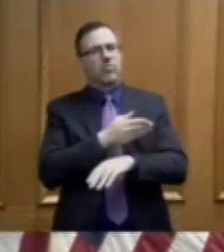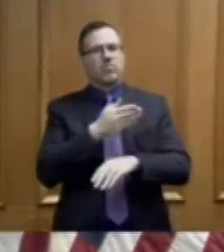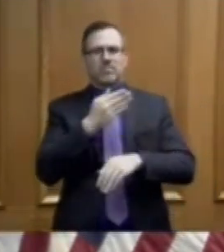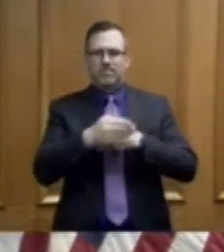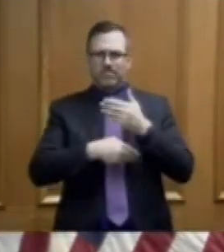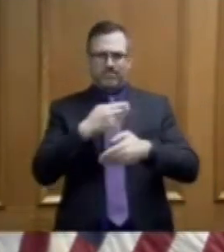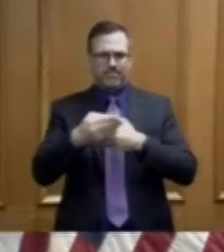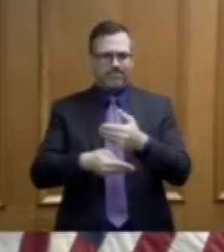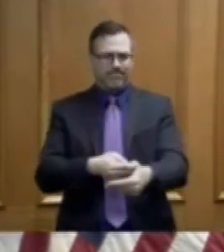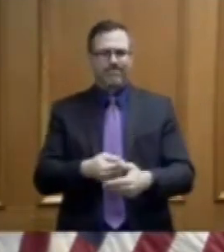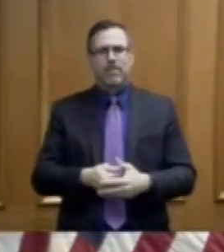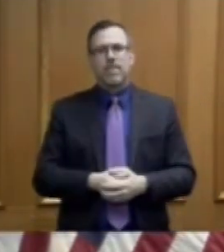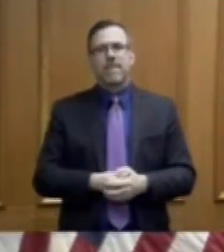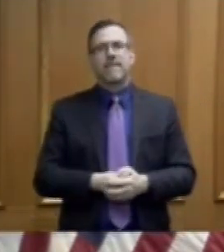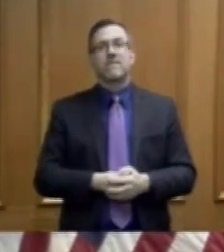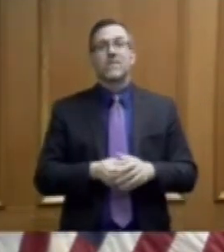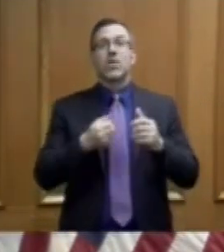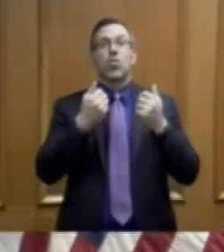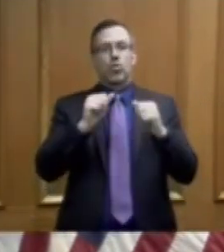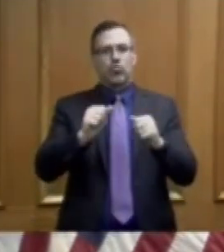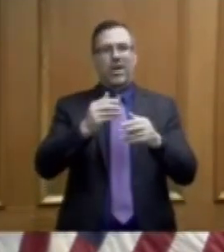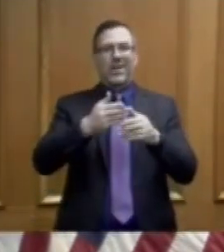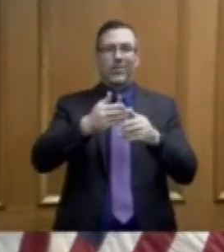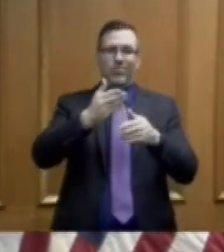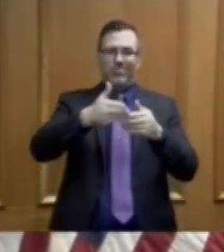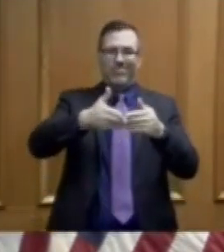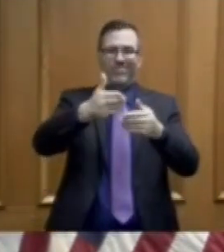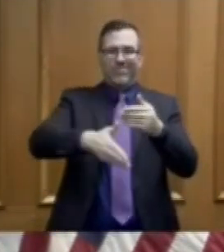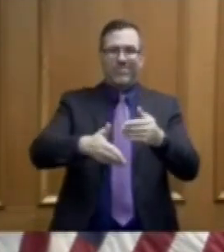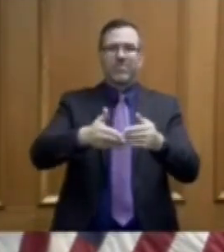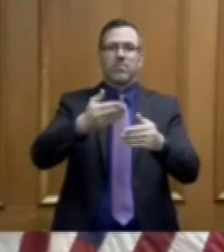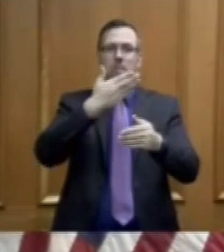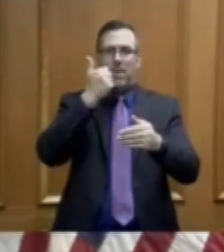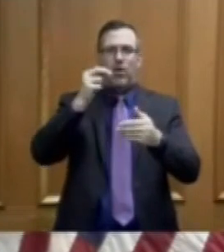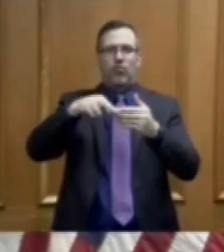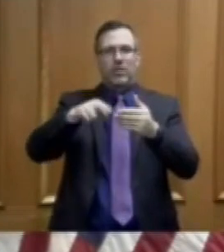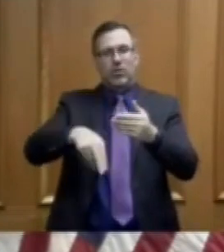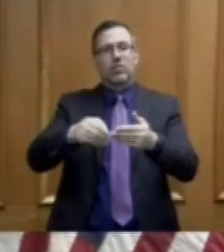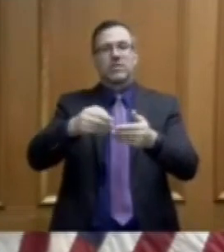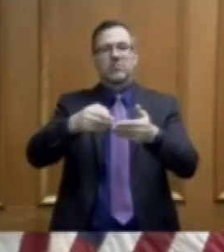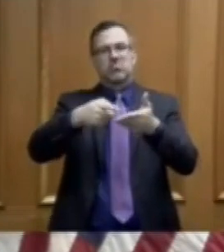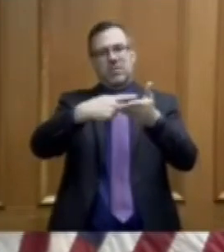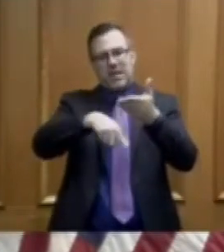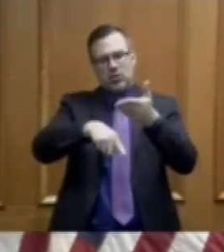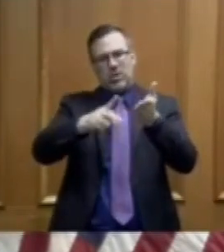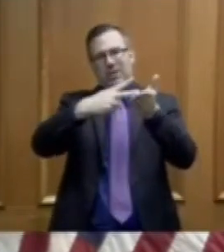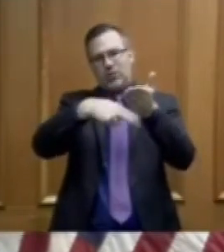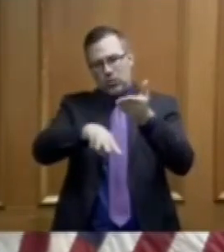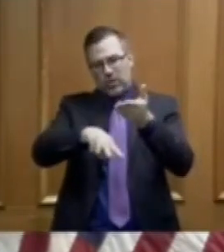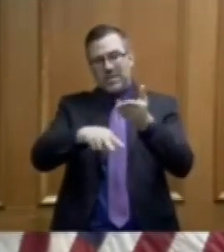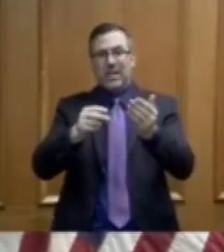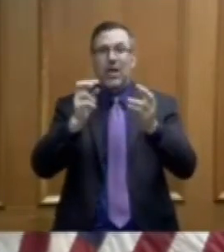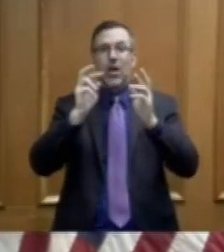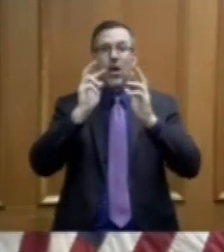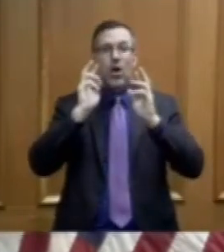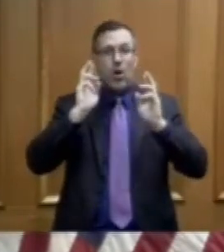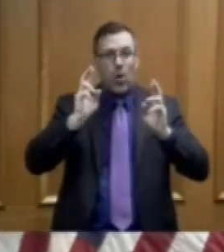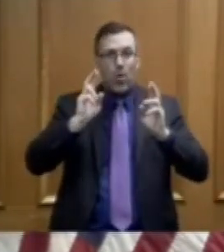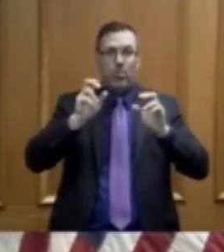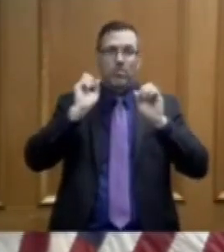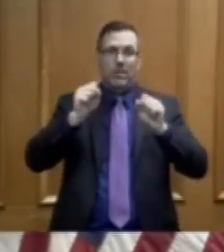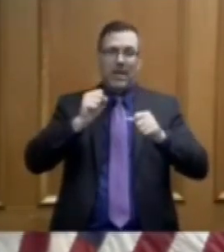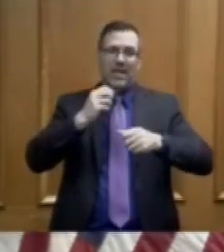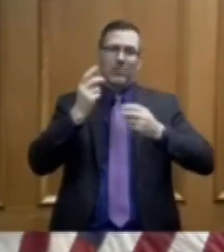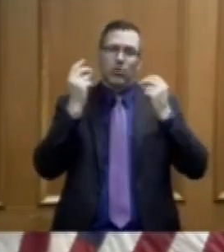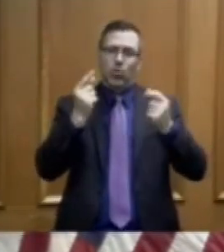in anticipation of and in the week ahead, within the next week or two ahead, then we can get those quick turnarounds and get